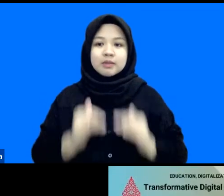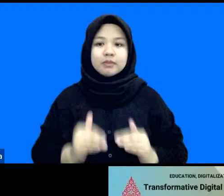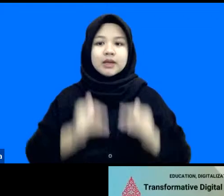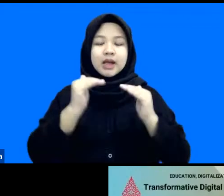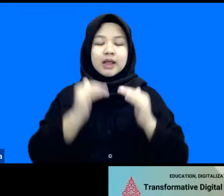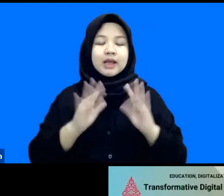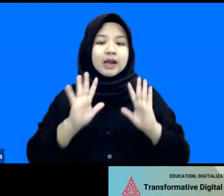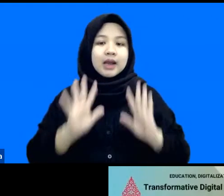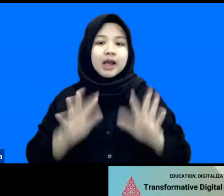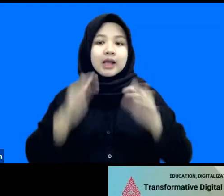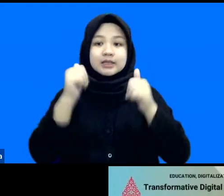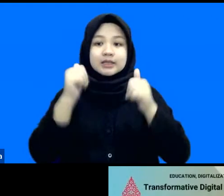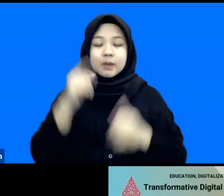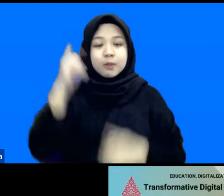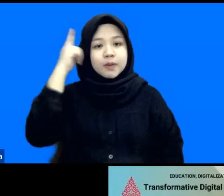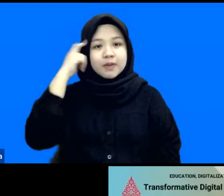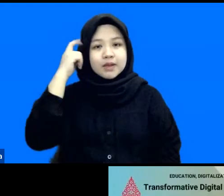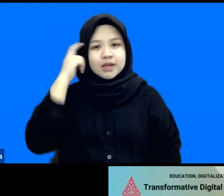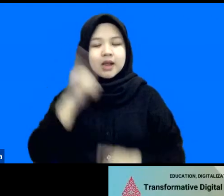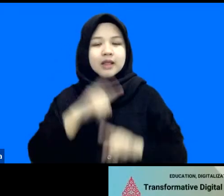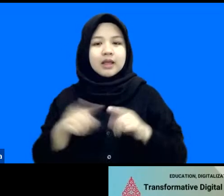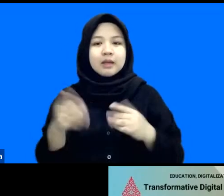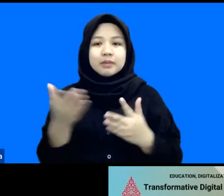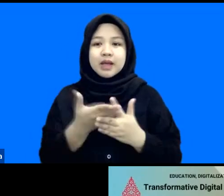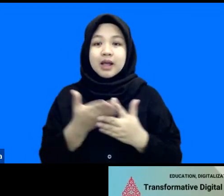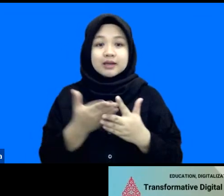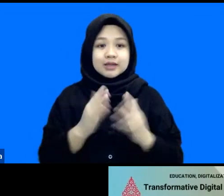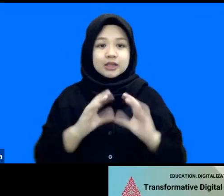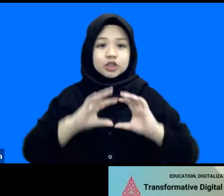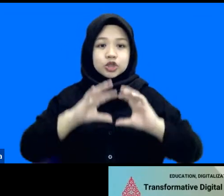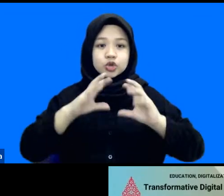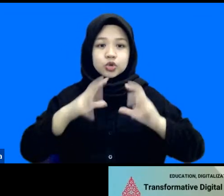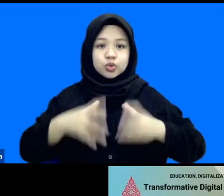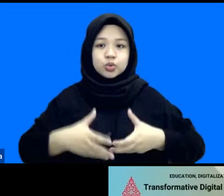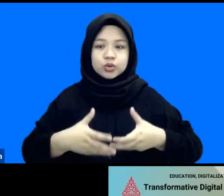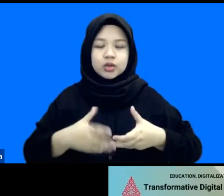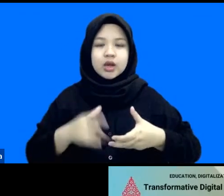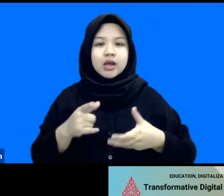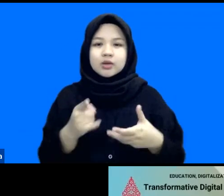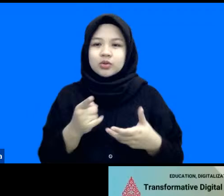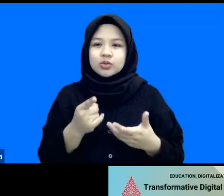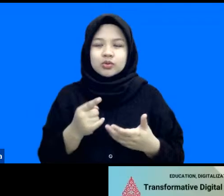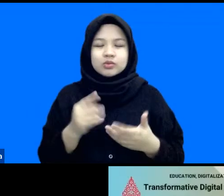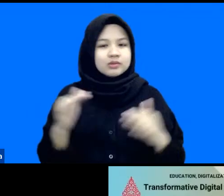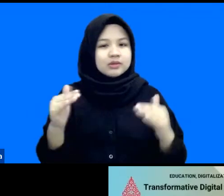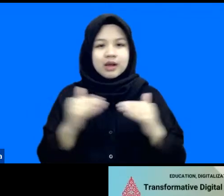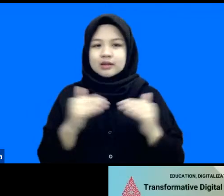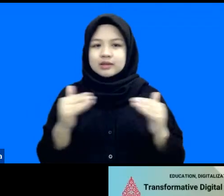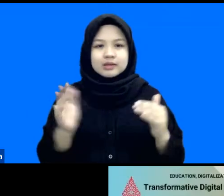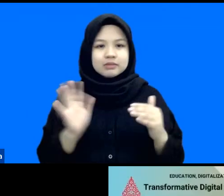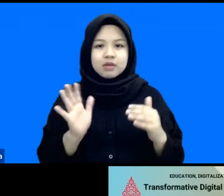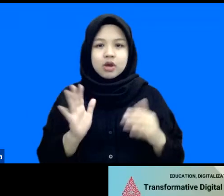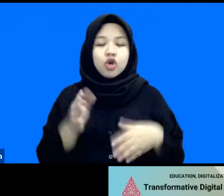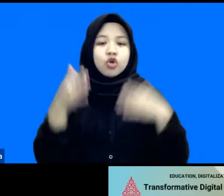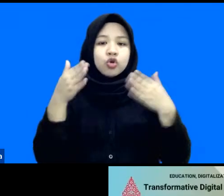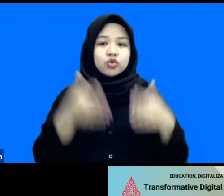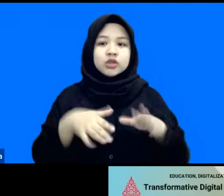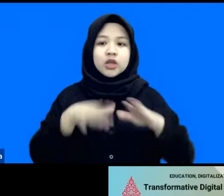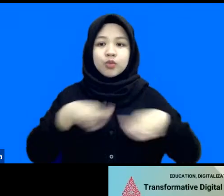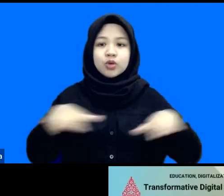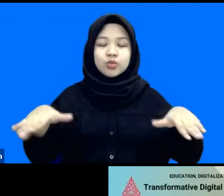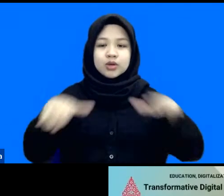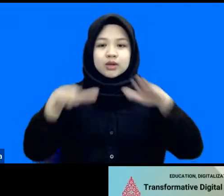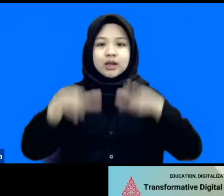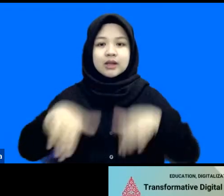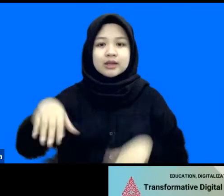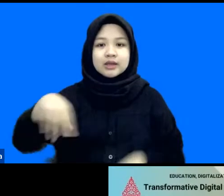world, access to it is highly unequal, particularly for students who live in out-of-reach places. This